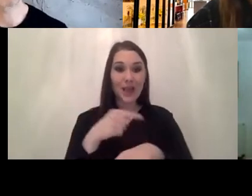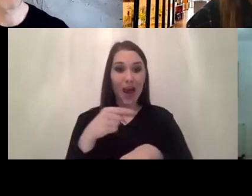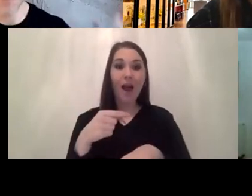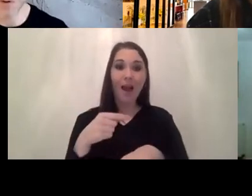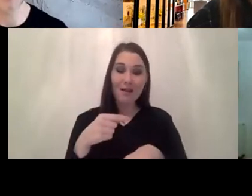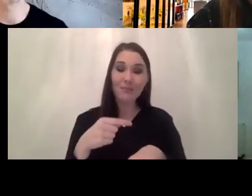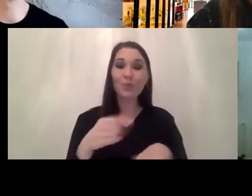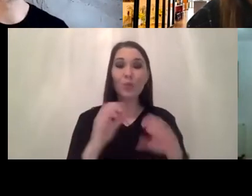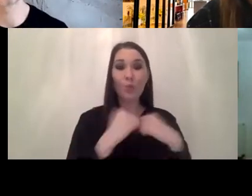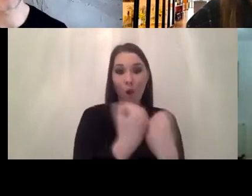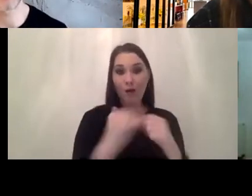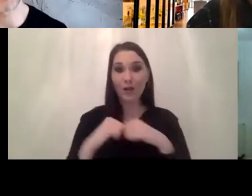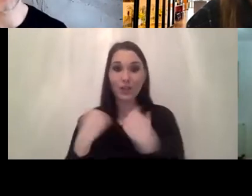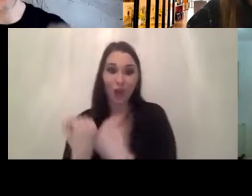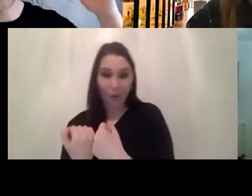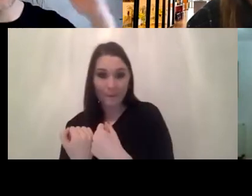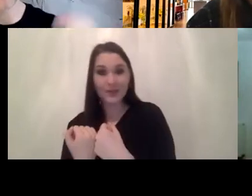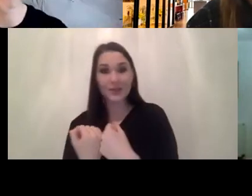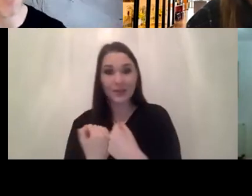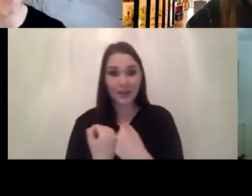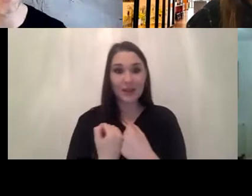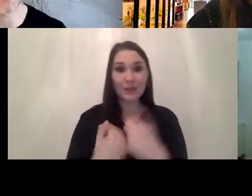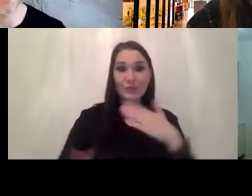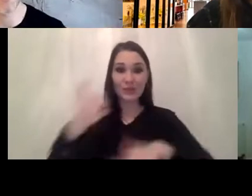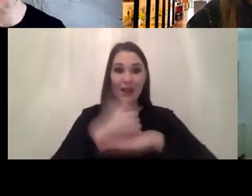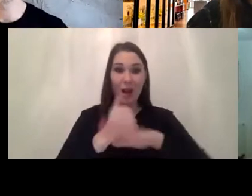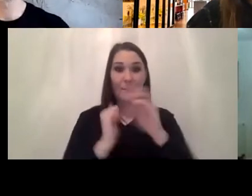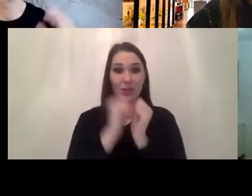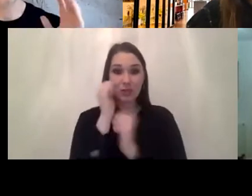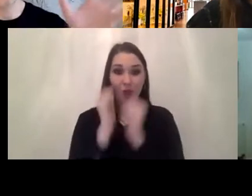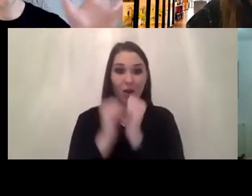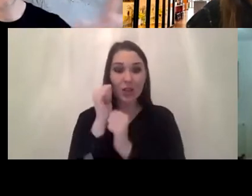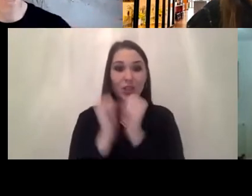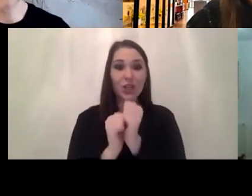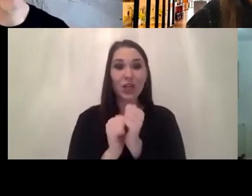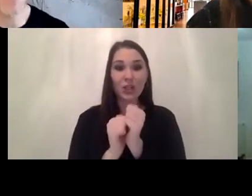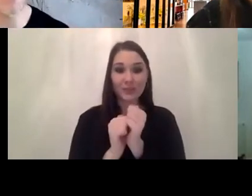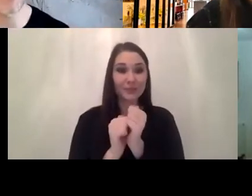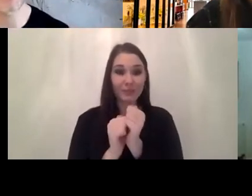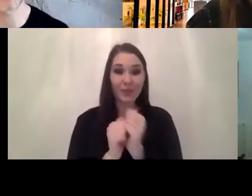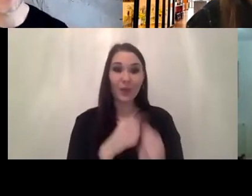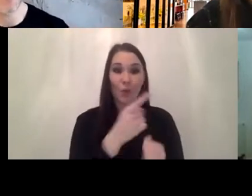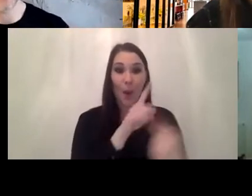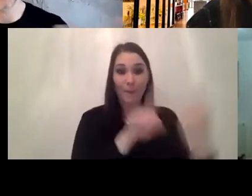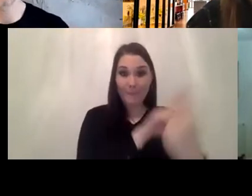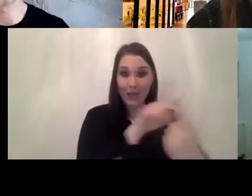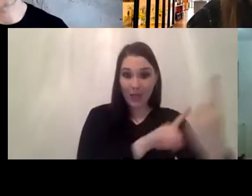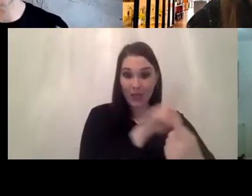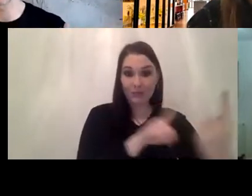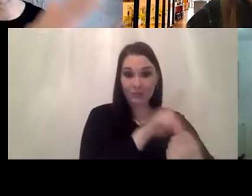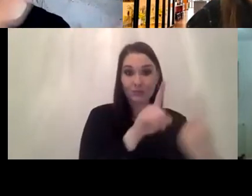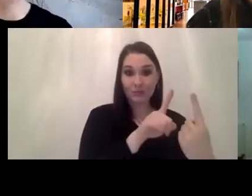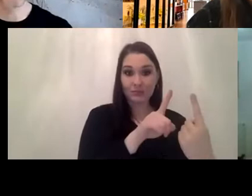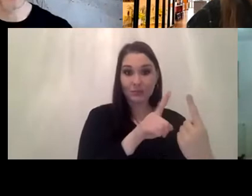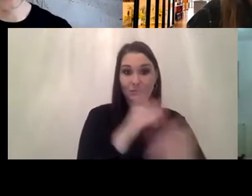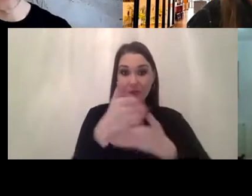where we normally would do and we go through the same process, we sort of set up a structure and say, hey, we'll have one meeting if you want it synchronous and we can go through, but like, we're going